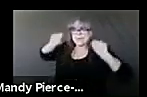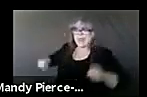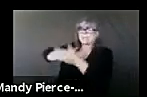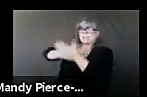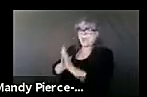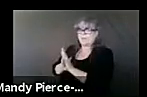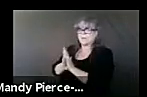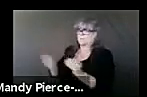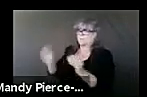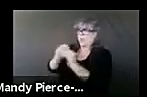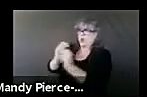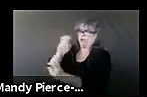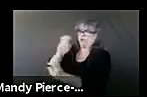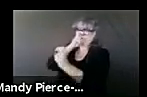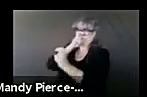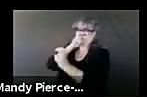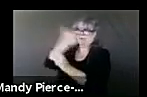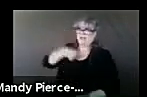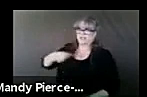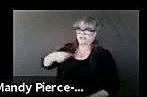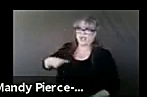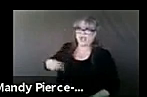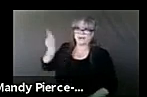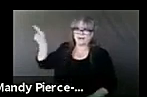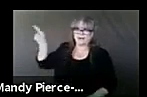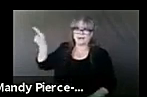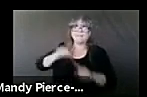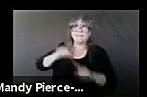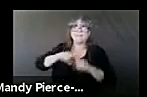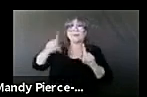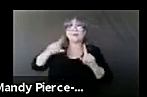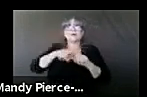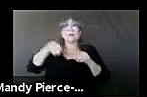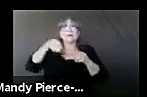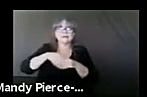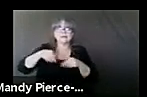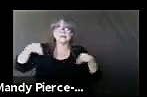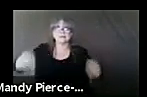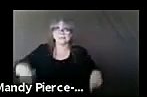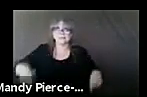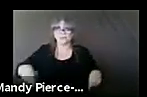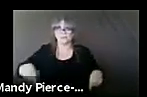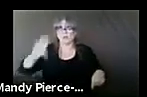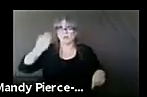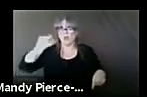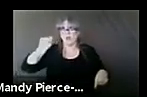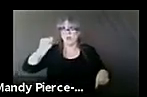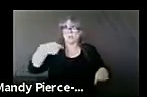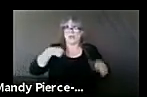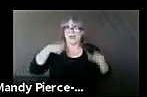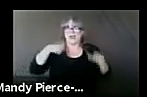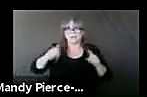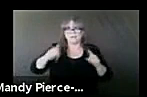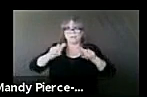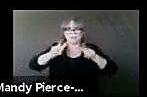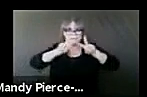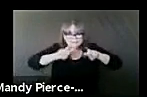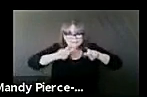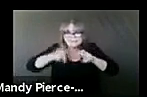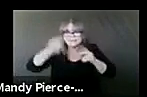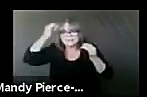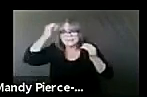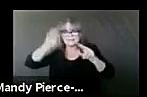in Colorado, the governor takes into account personal freedom, the economic